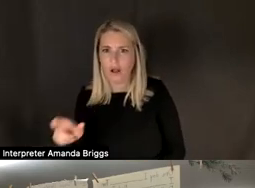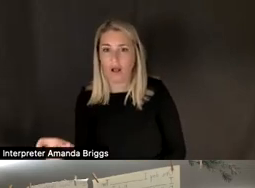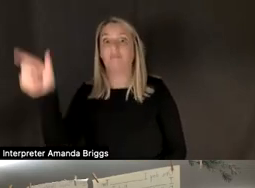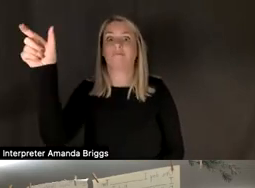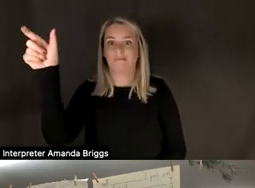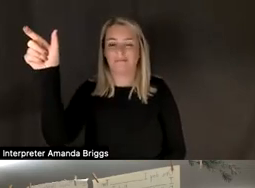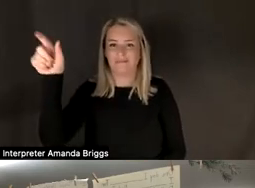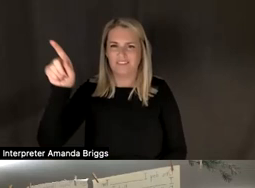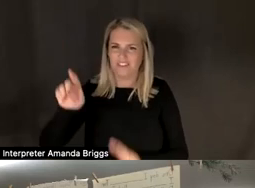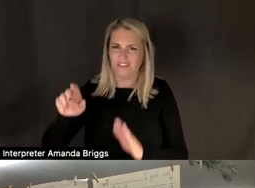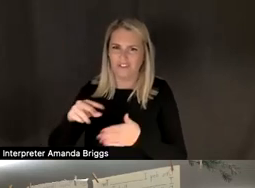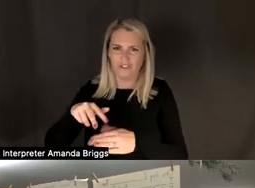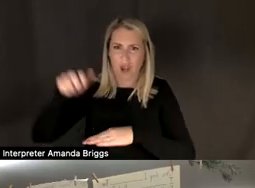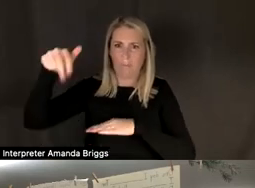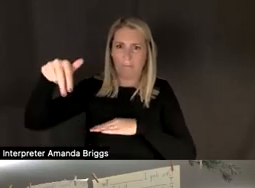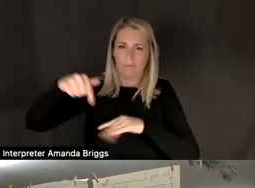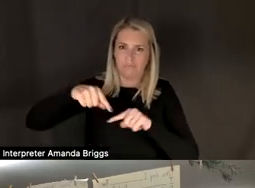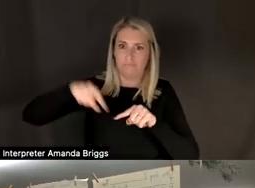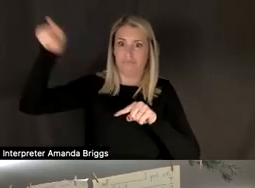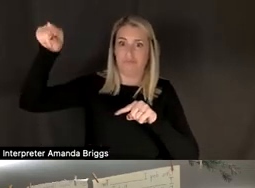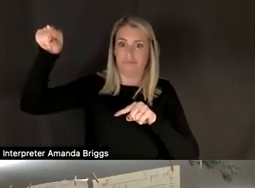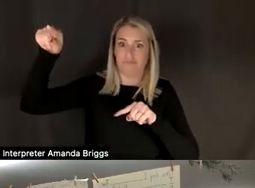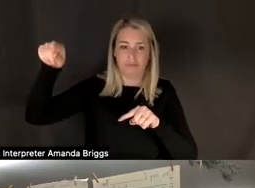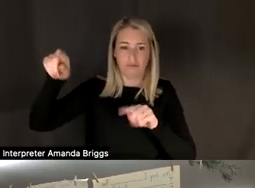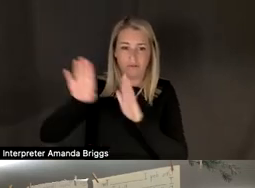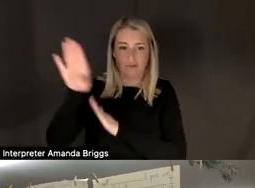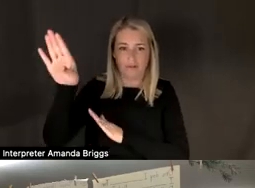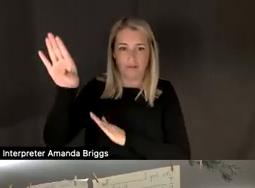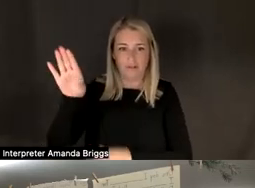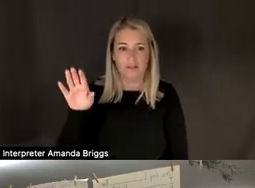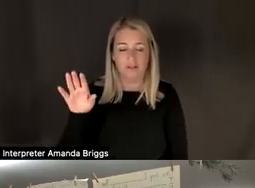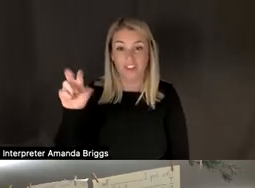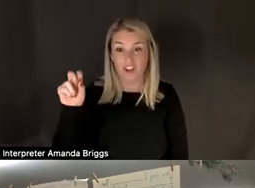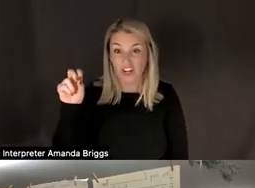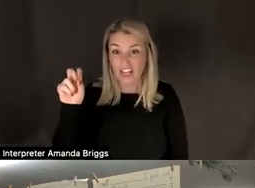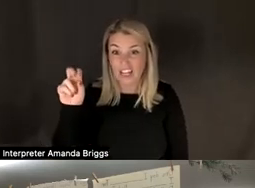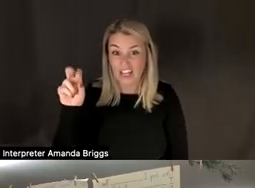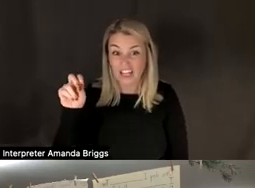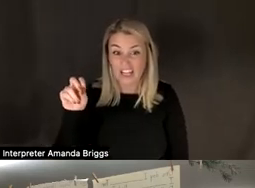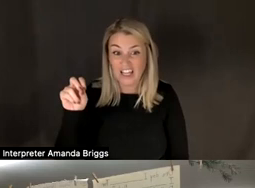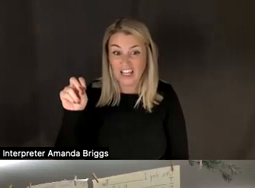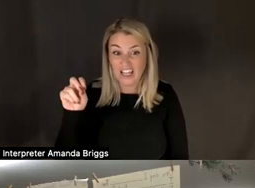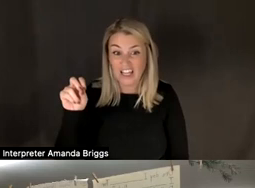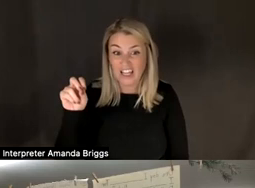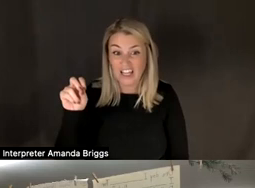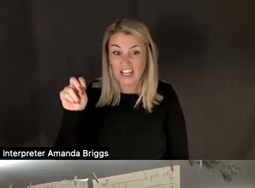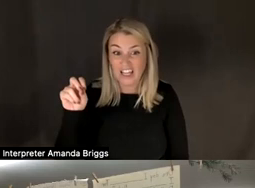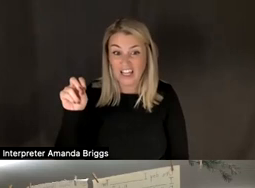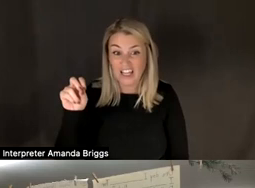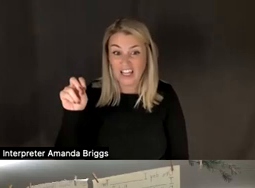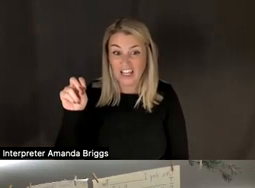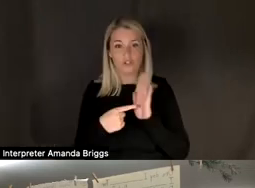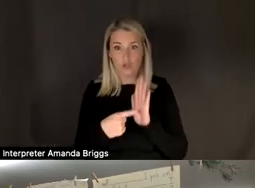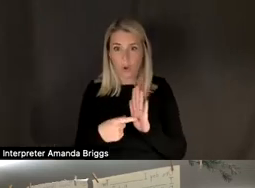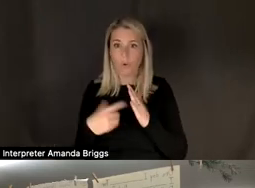So 30 kids, 30 out of 48 were indicating not a strong lateralization.